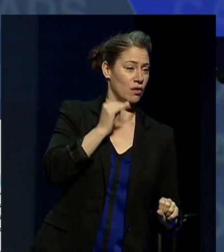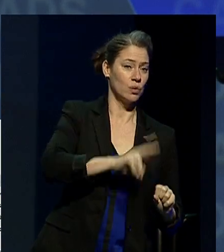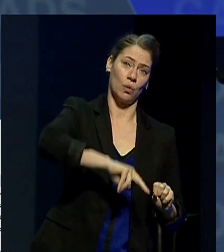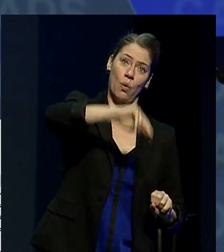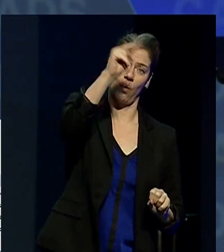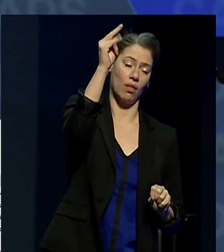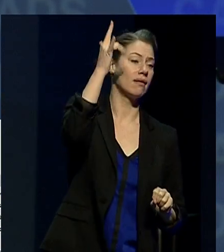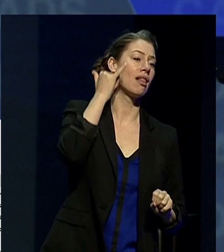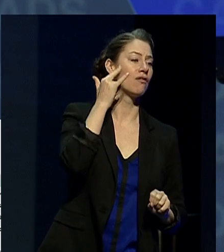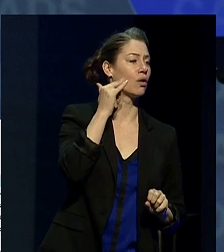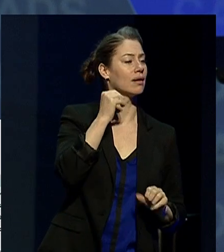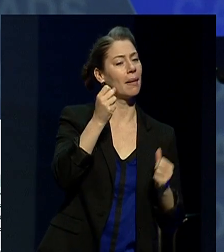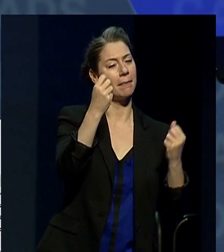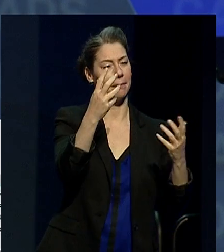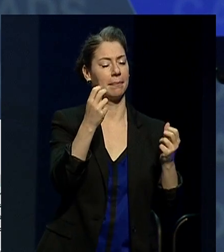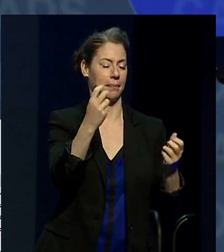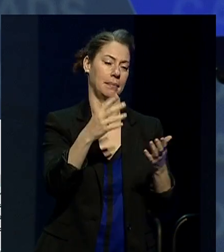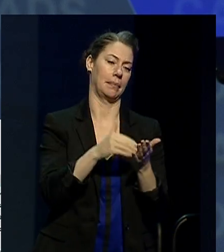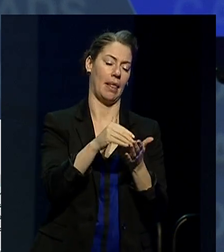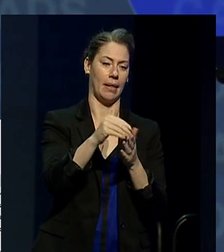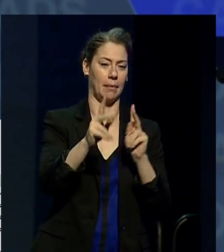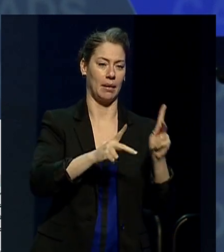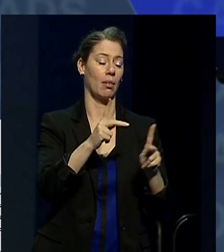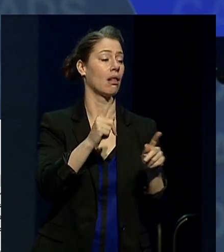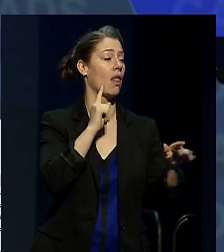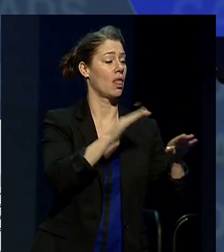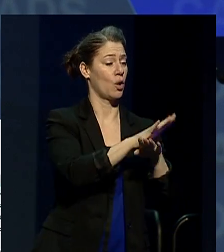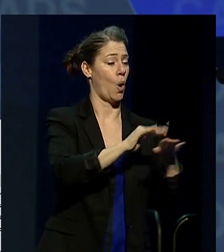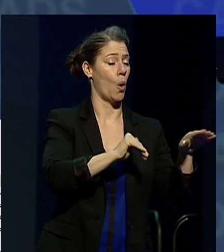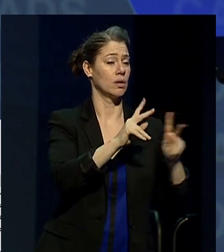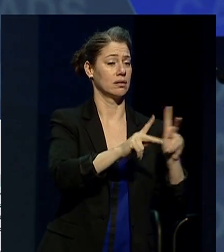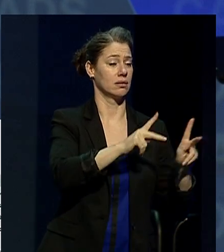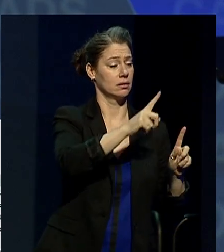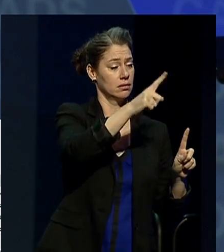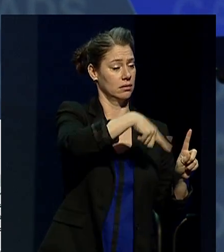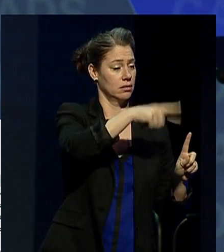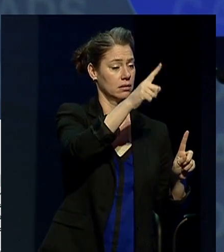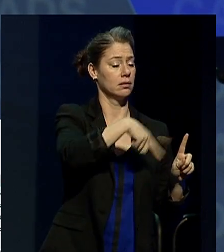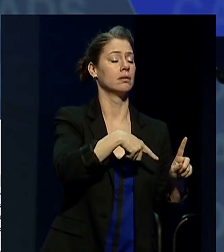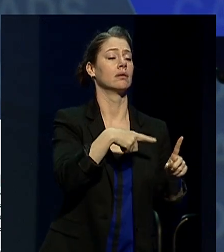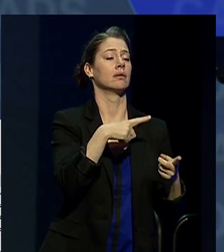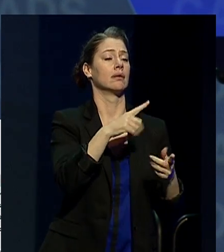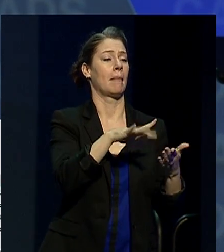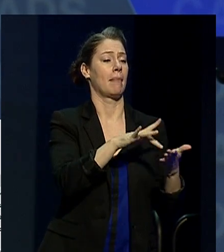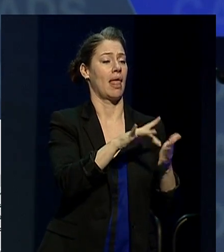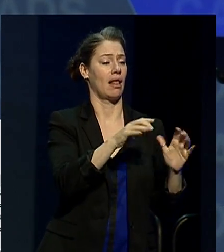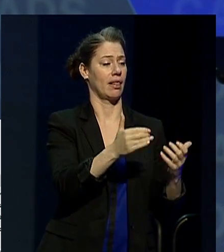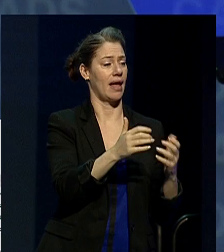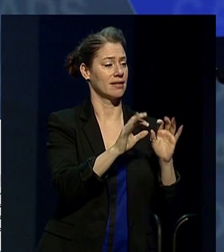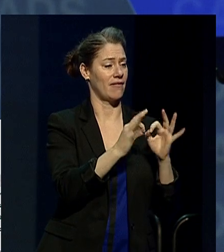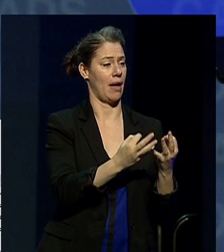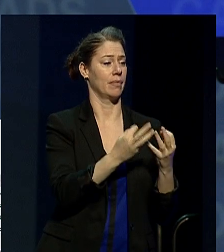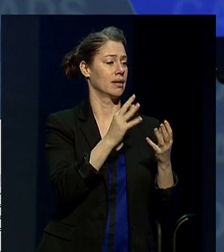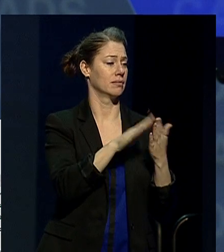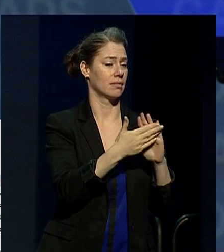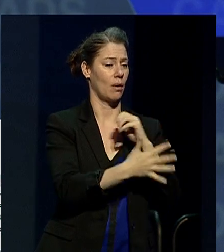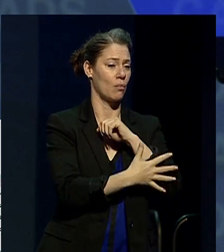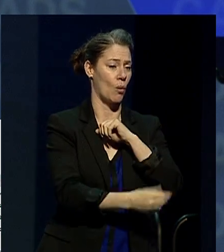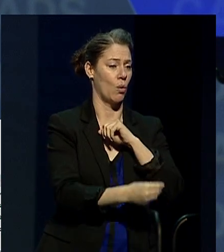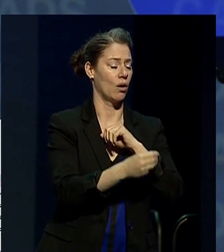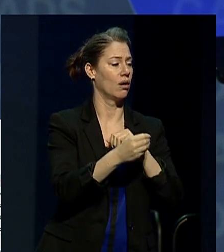struggling. Along the coast, housing costs are making middle-class families poor and forcing the poor